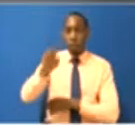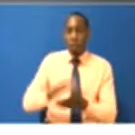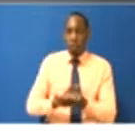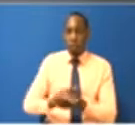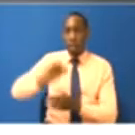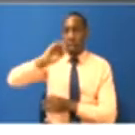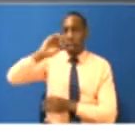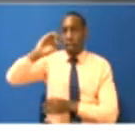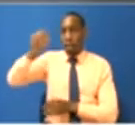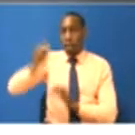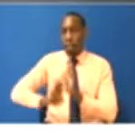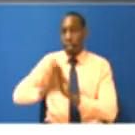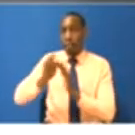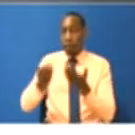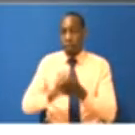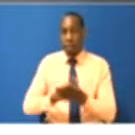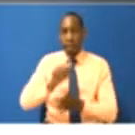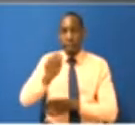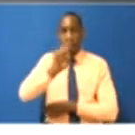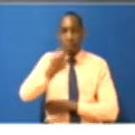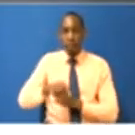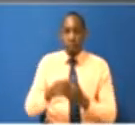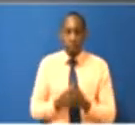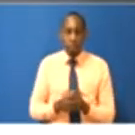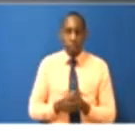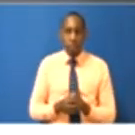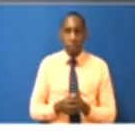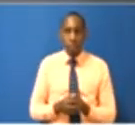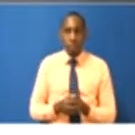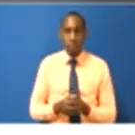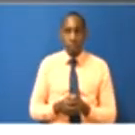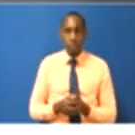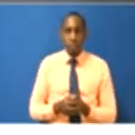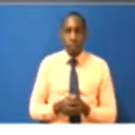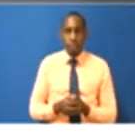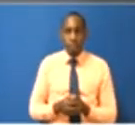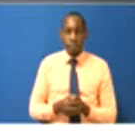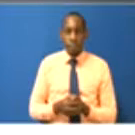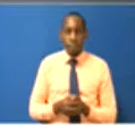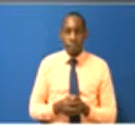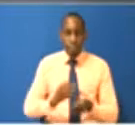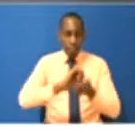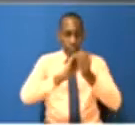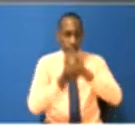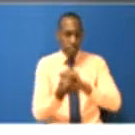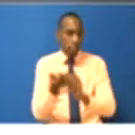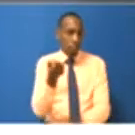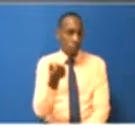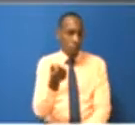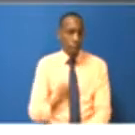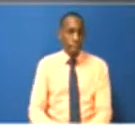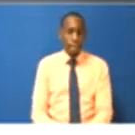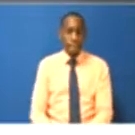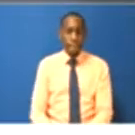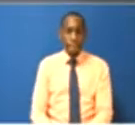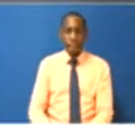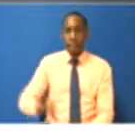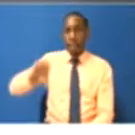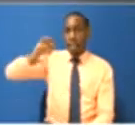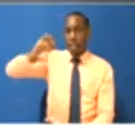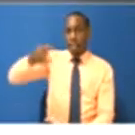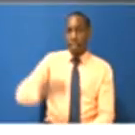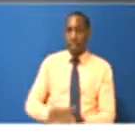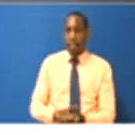city there the other question would be the other way would be the reverse cities are for